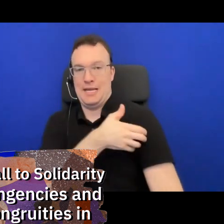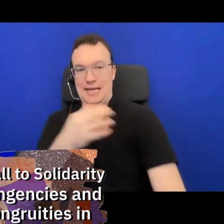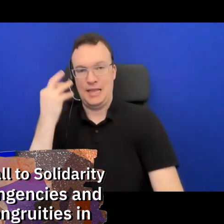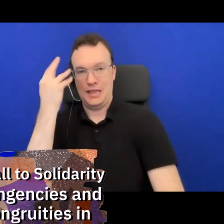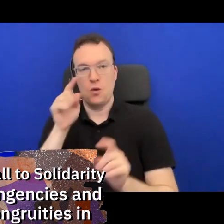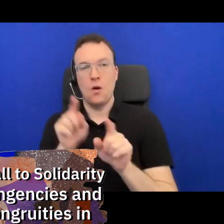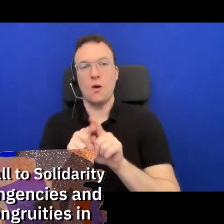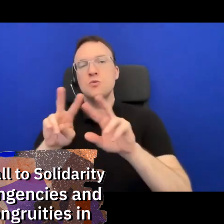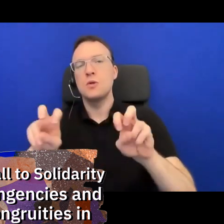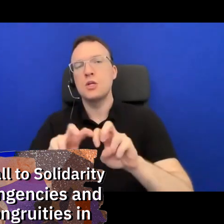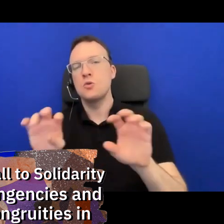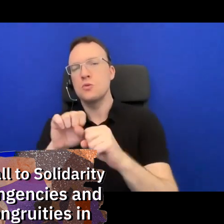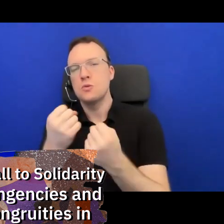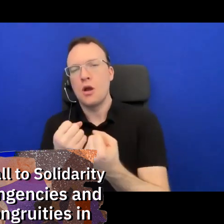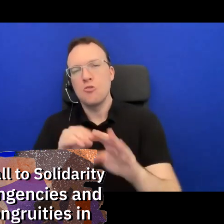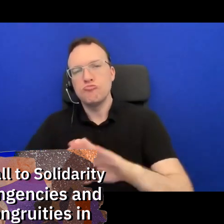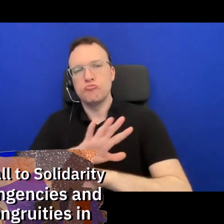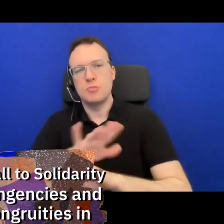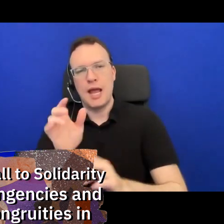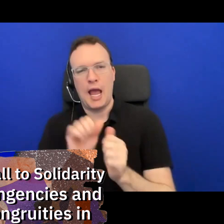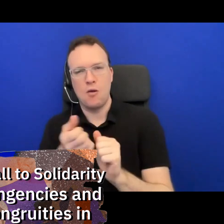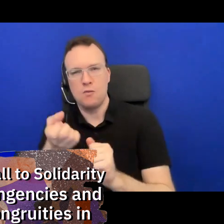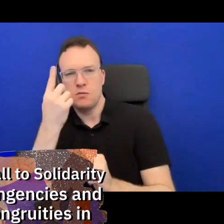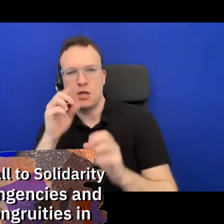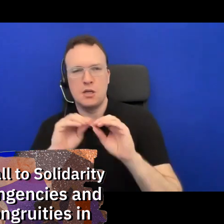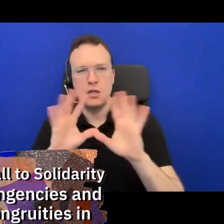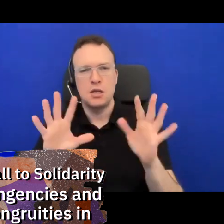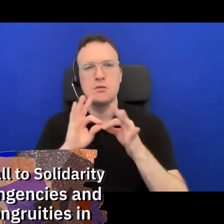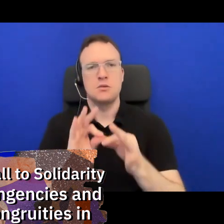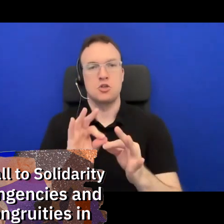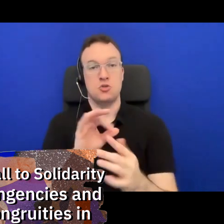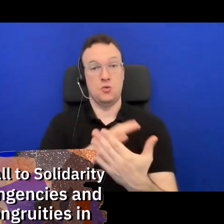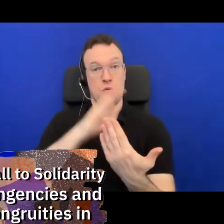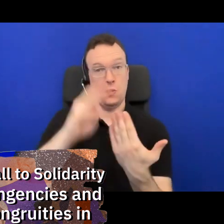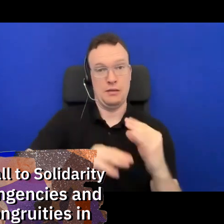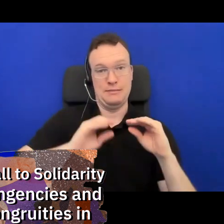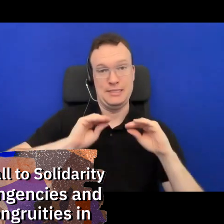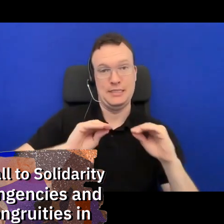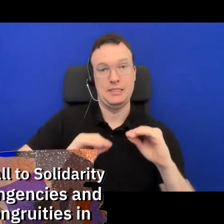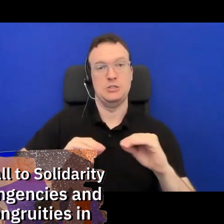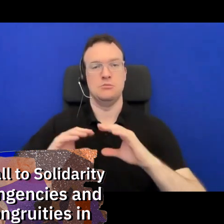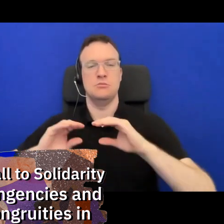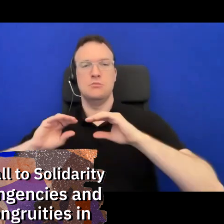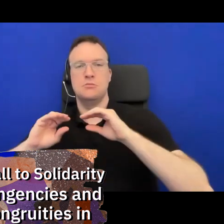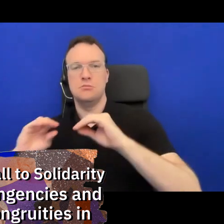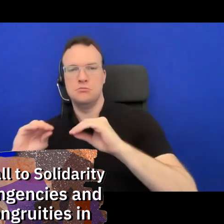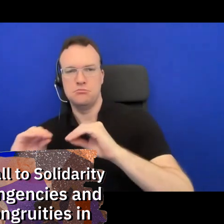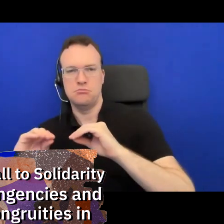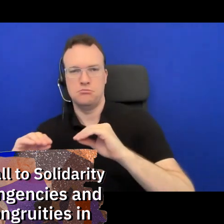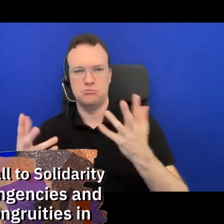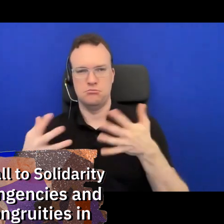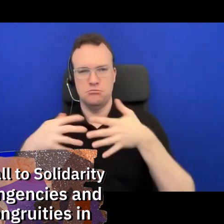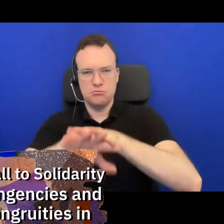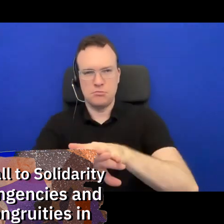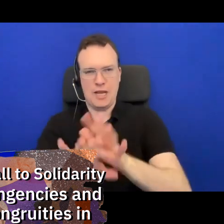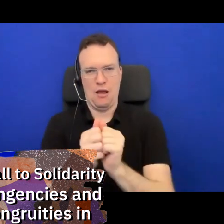sociology to inform his understanding of curriculum and pedagogy as encounters with